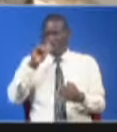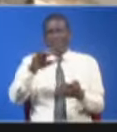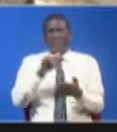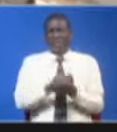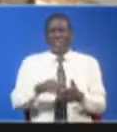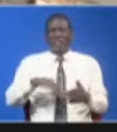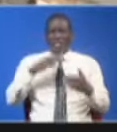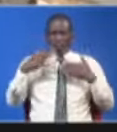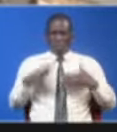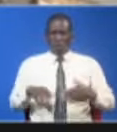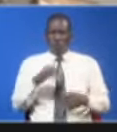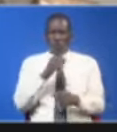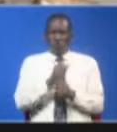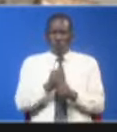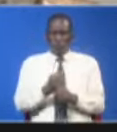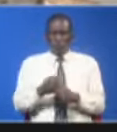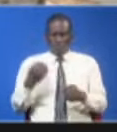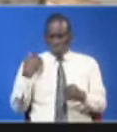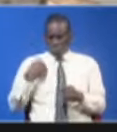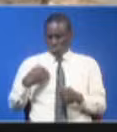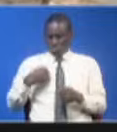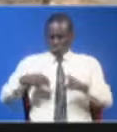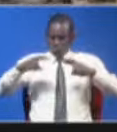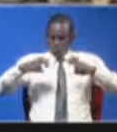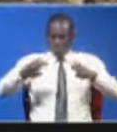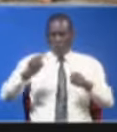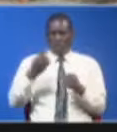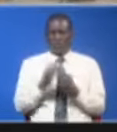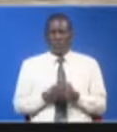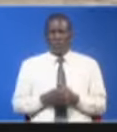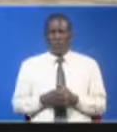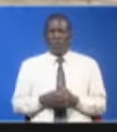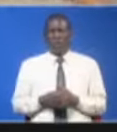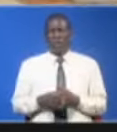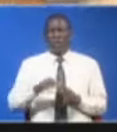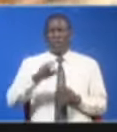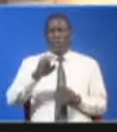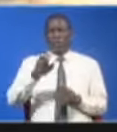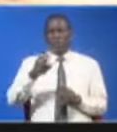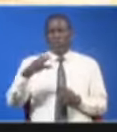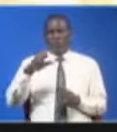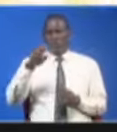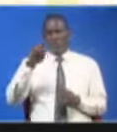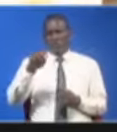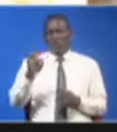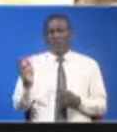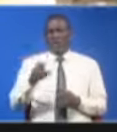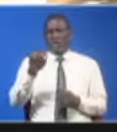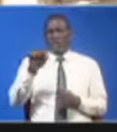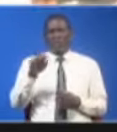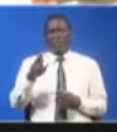body undergoes a post-mortem examination. Yugen Nambeka, NTV, Mombasa.